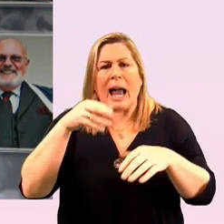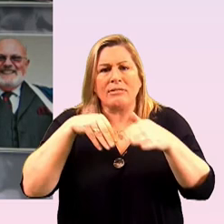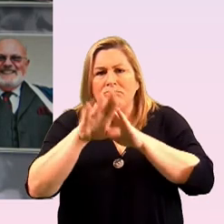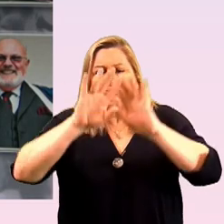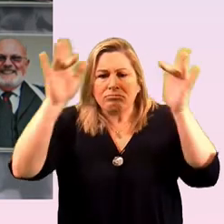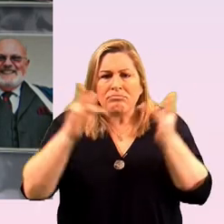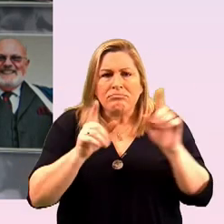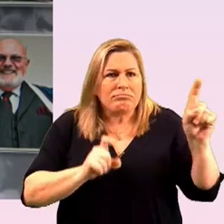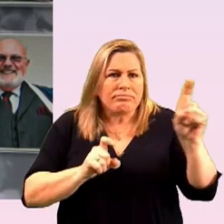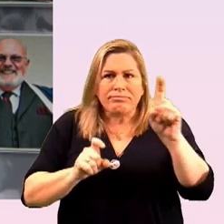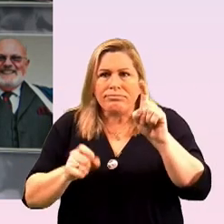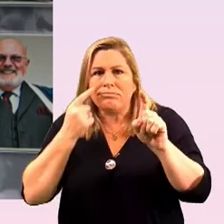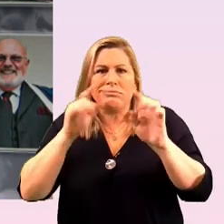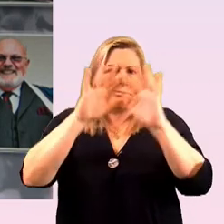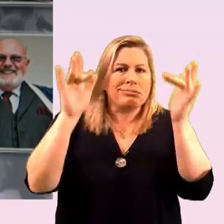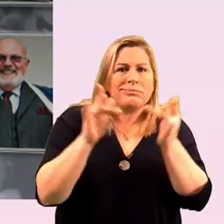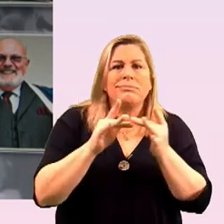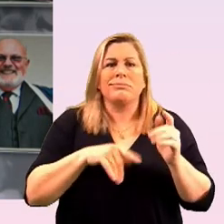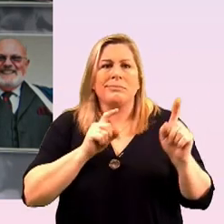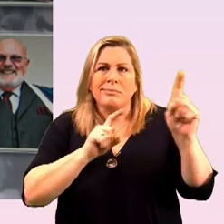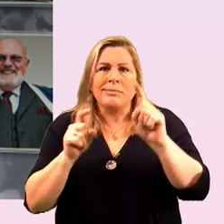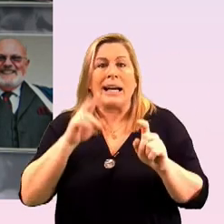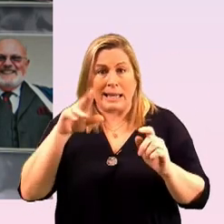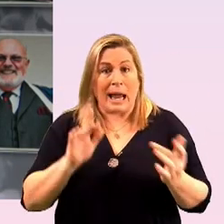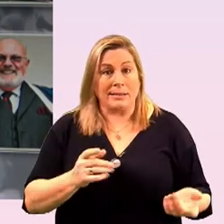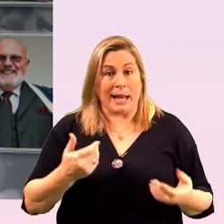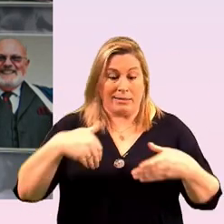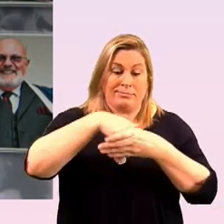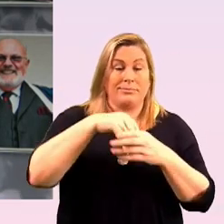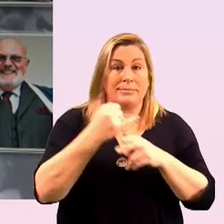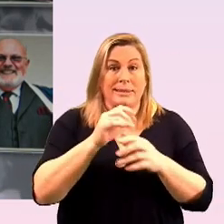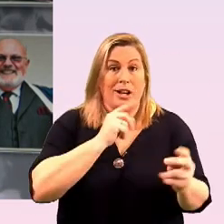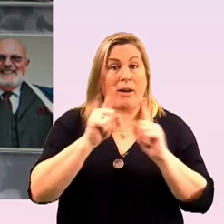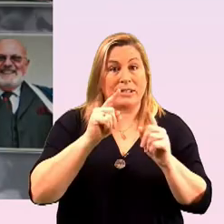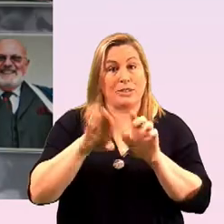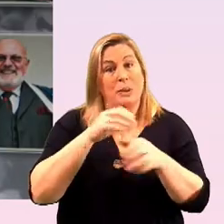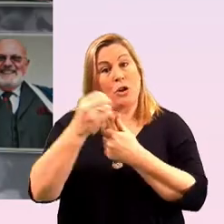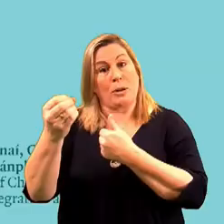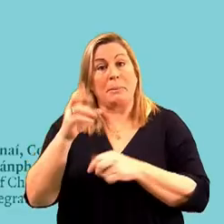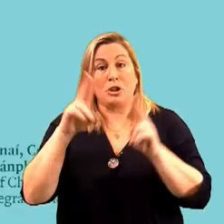organizations, or of course the networking feature, which should be to your left. Okay, see you in half an hour.